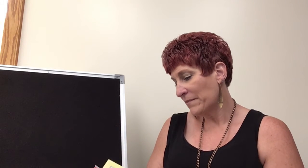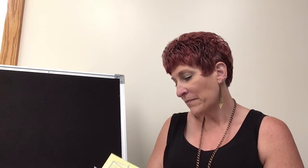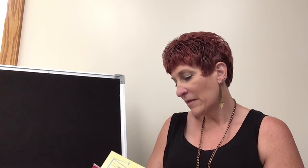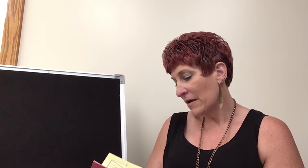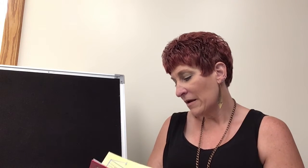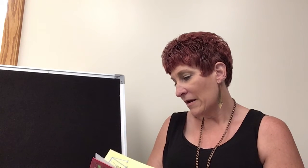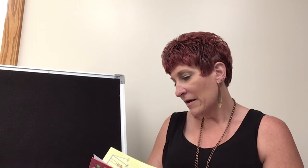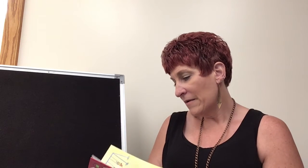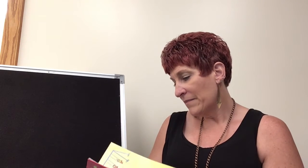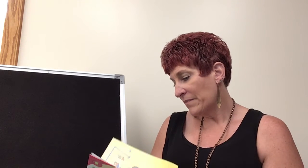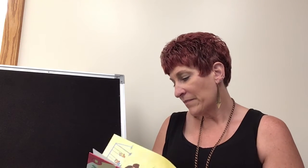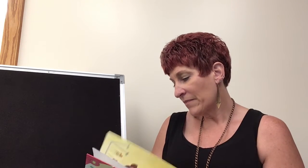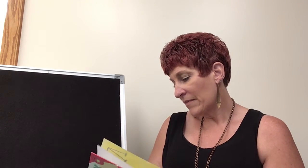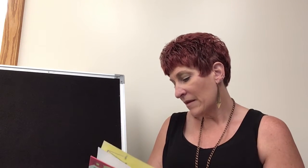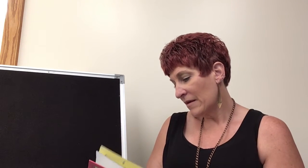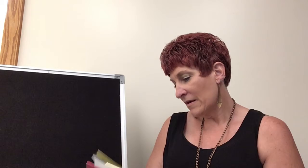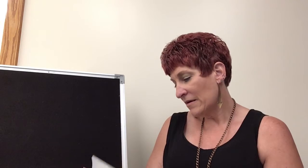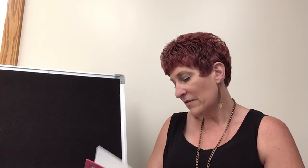on.